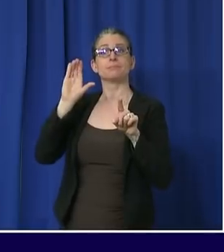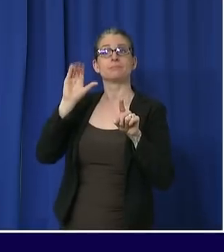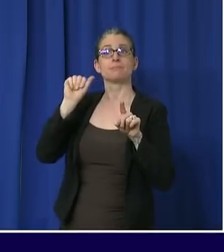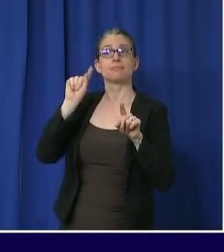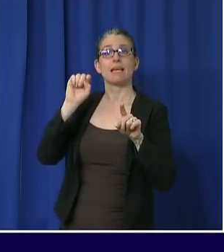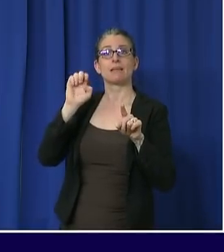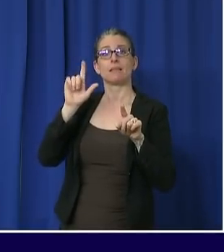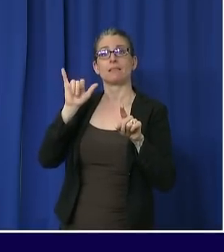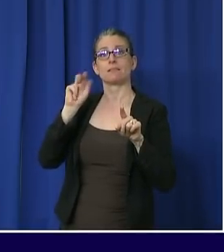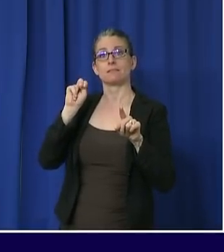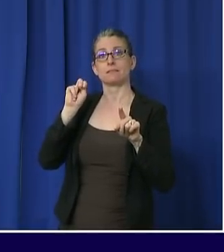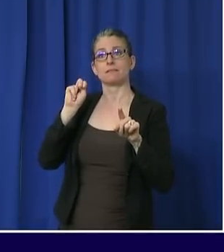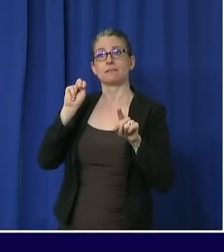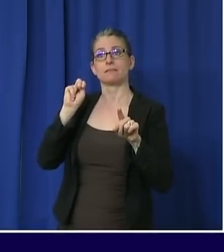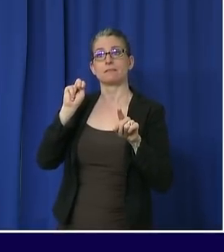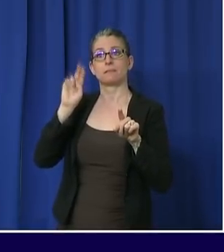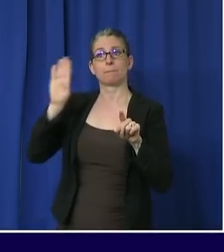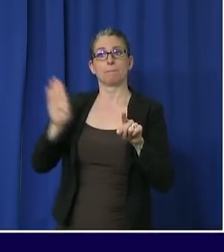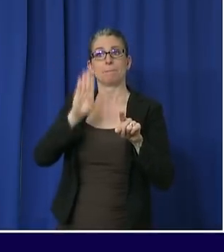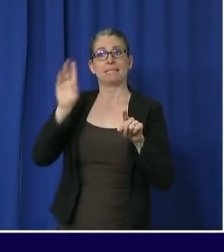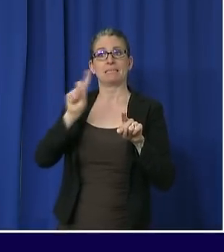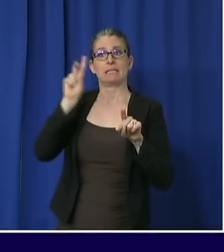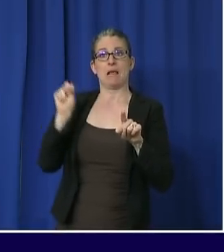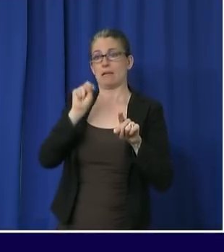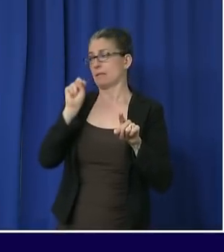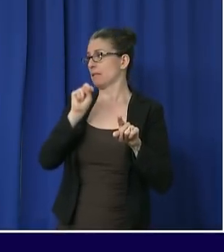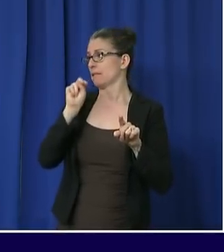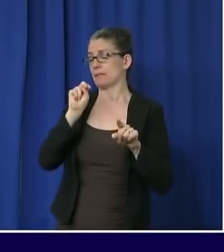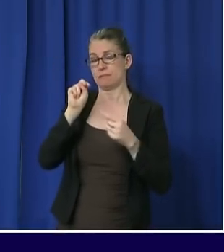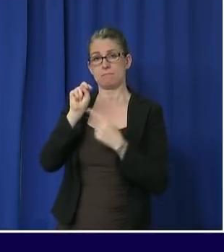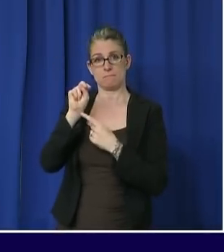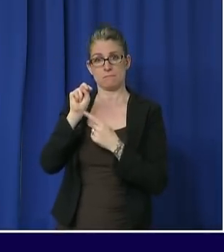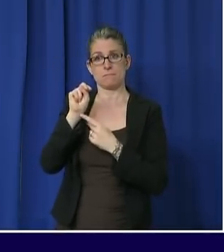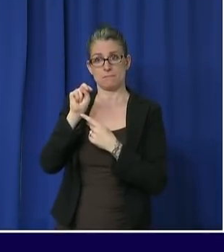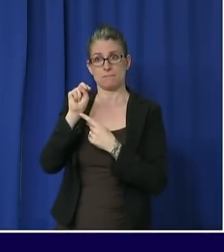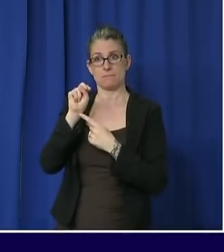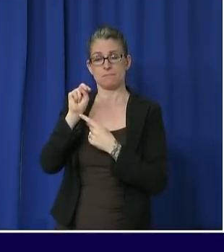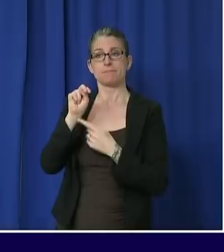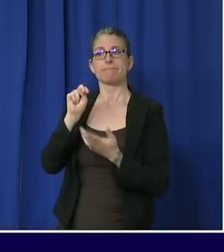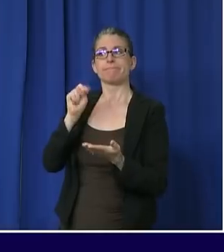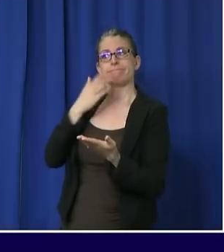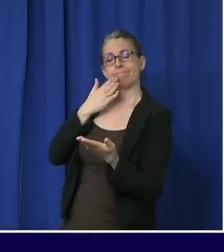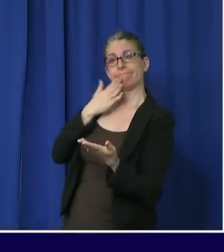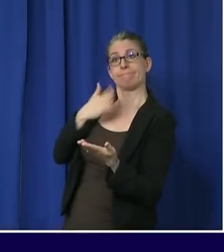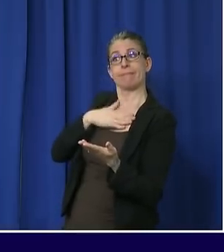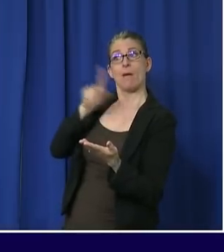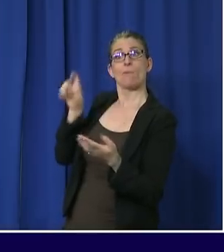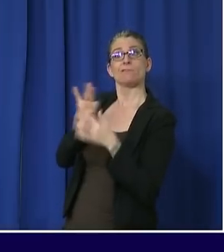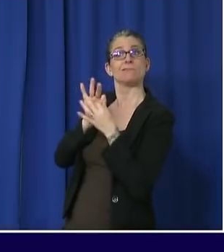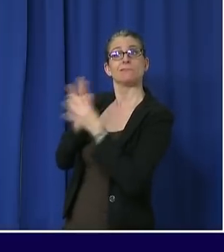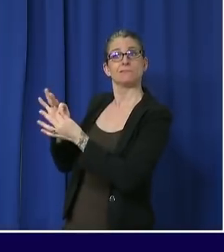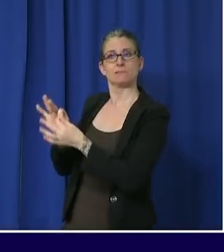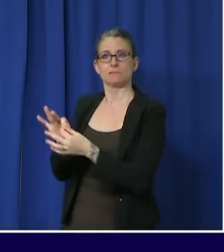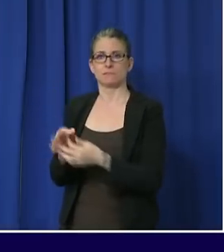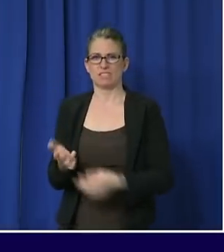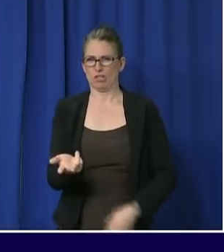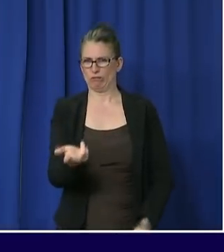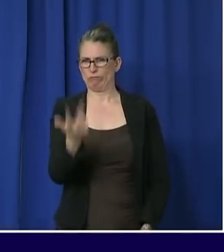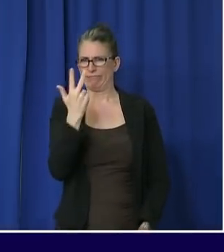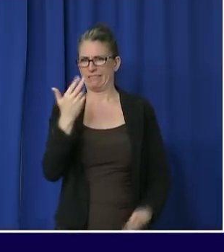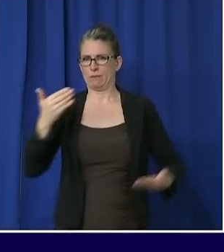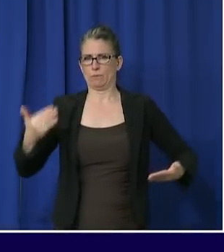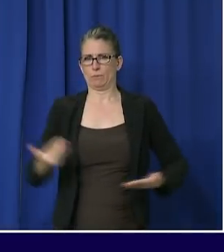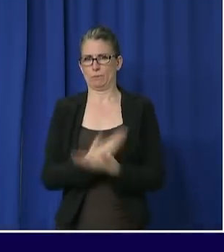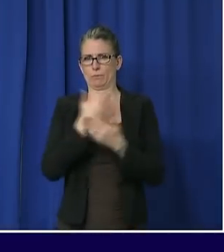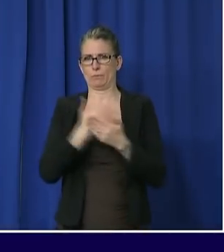Thank you, Dr. Shah. My question is on the 3 new outbreaks that were announced today. I know it might be kind of difficult to answer because we